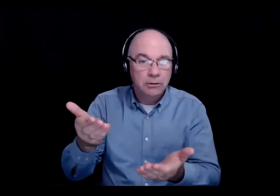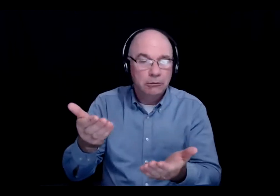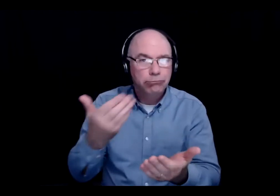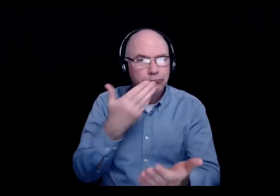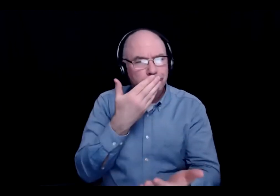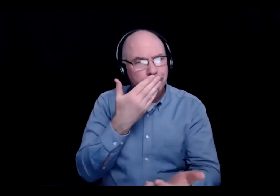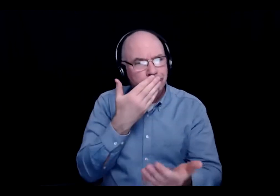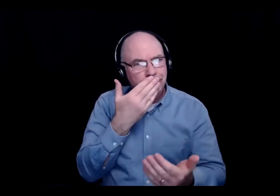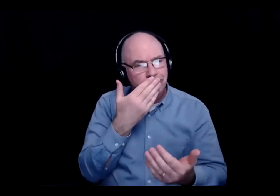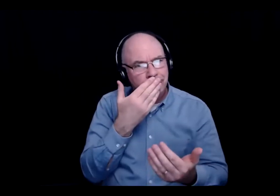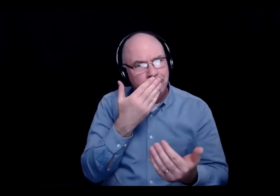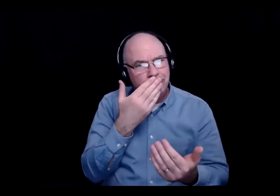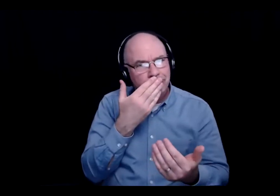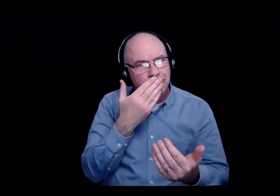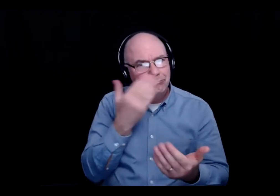helpful